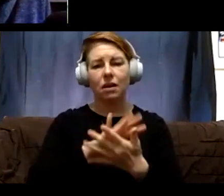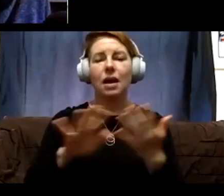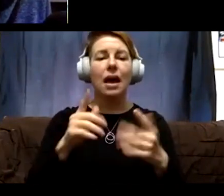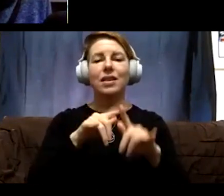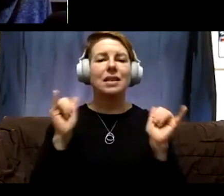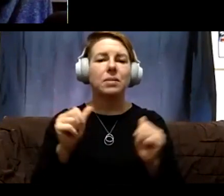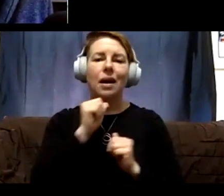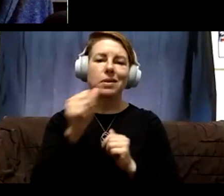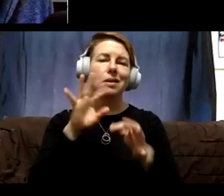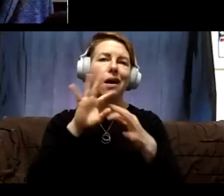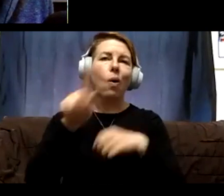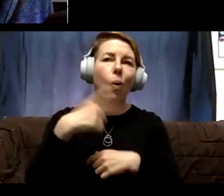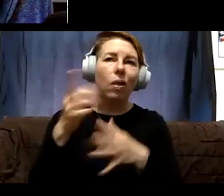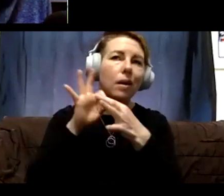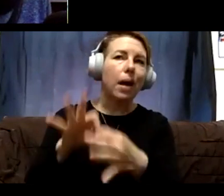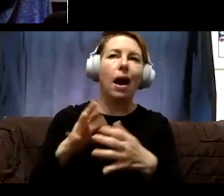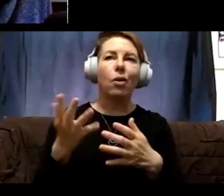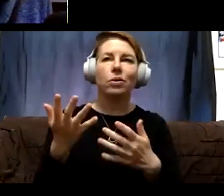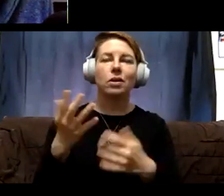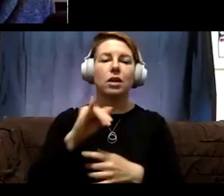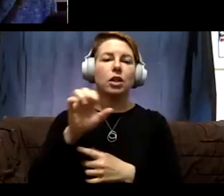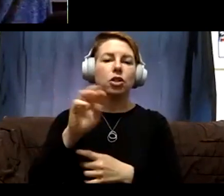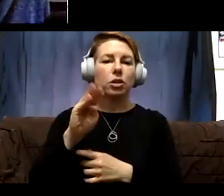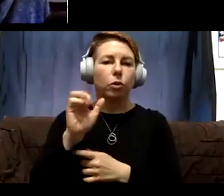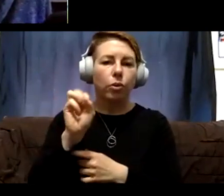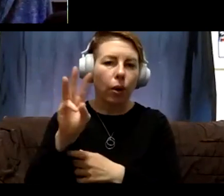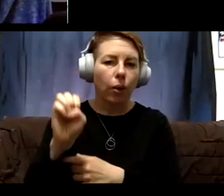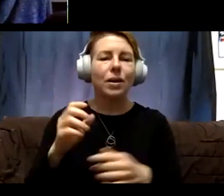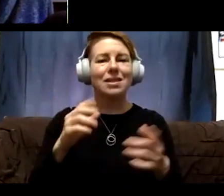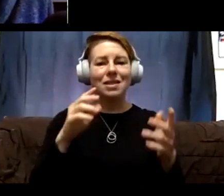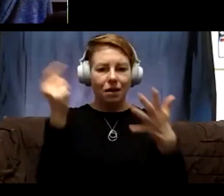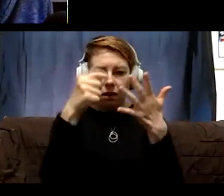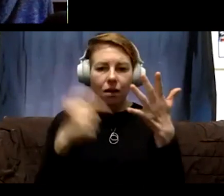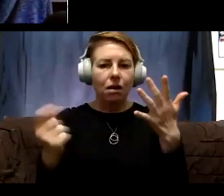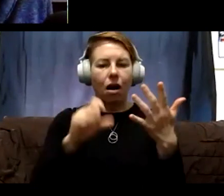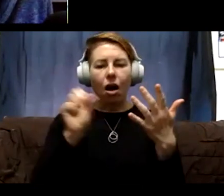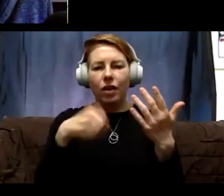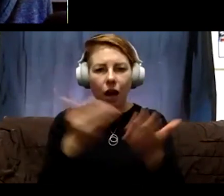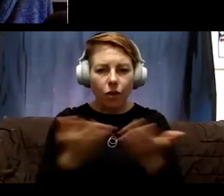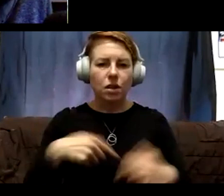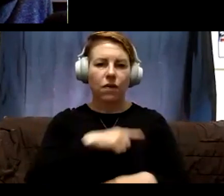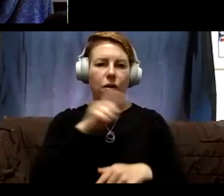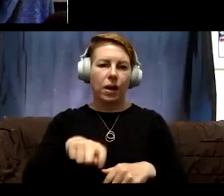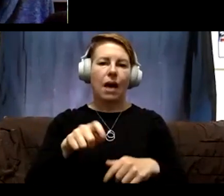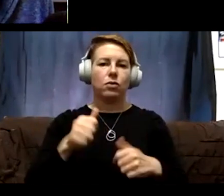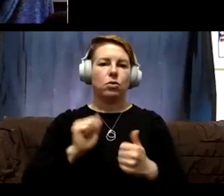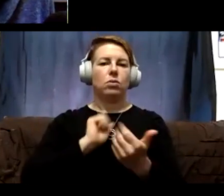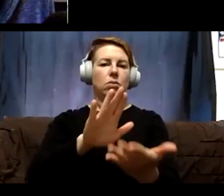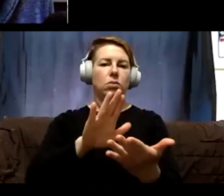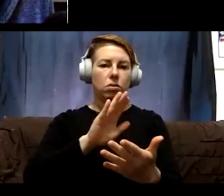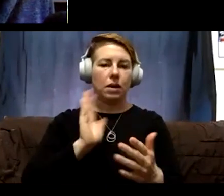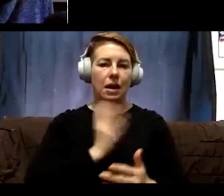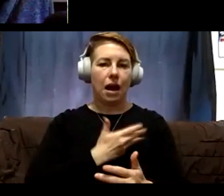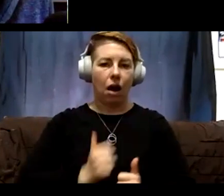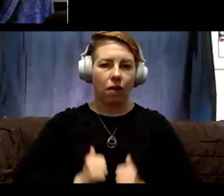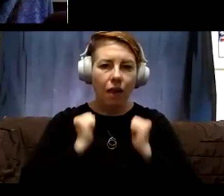just about like, you know, Jim Crow. It's about all this other stuff that we're having to deal with in our life, or all this other stuff